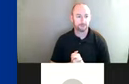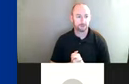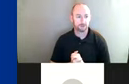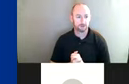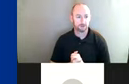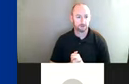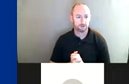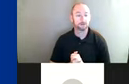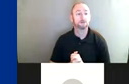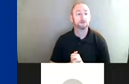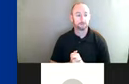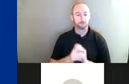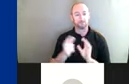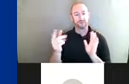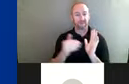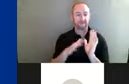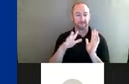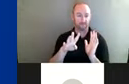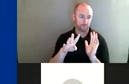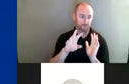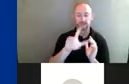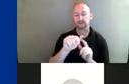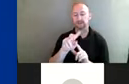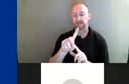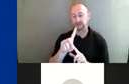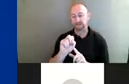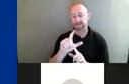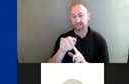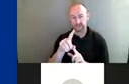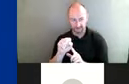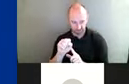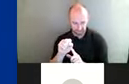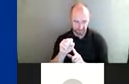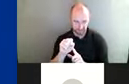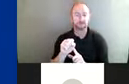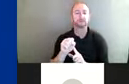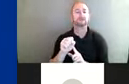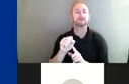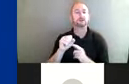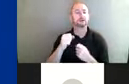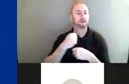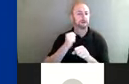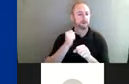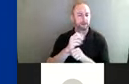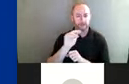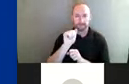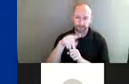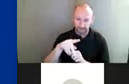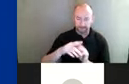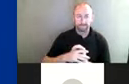So we took those 1,054 landslides from McGoffin County, we buffered the mapped